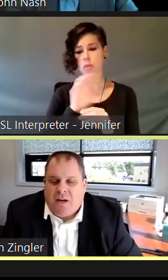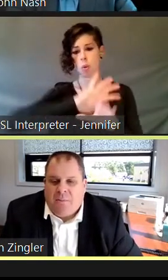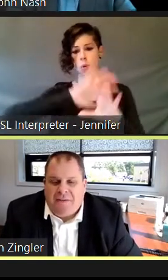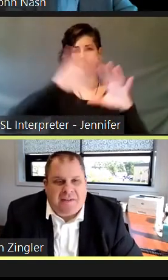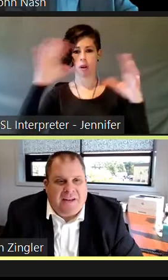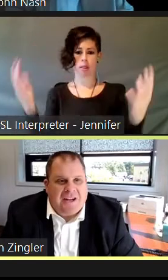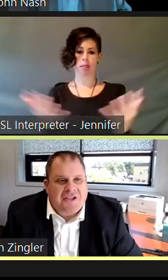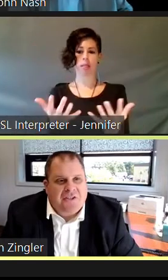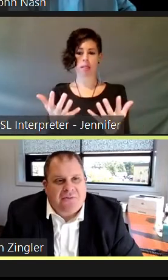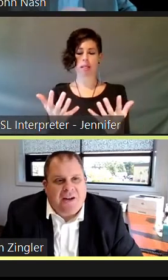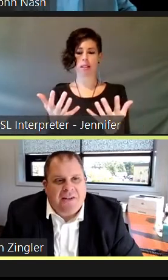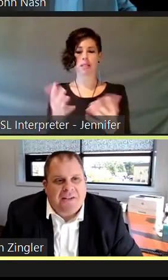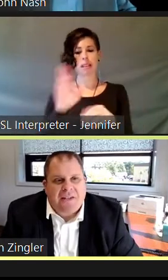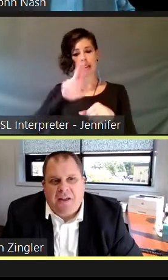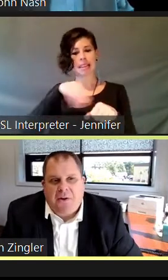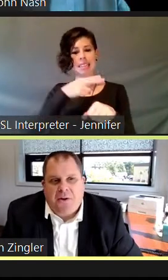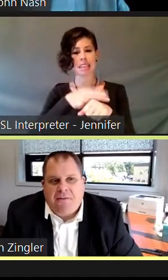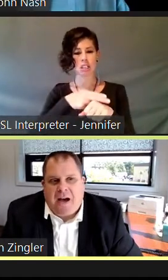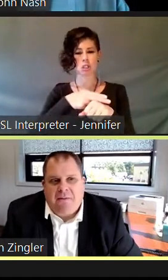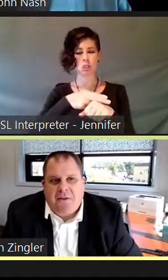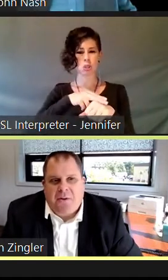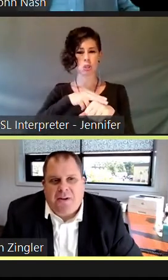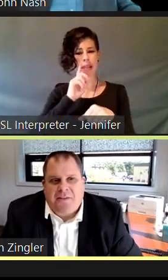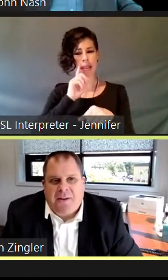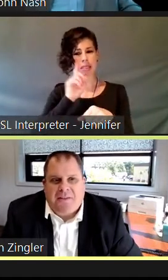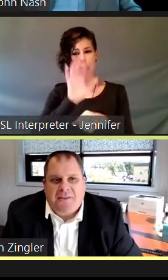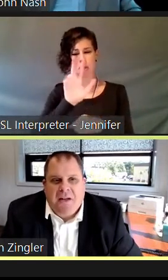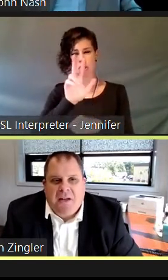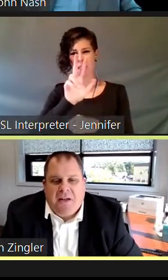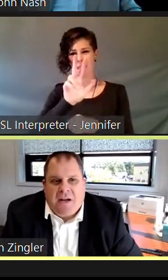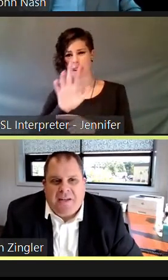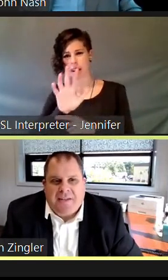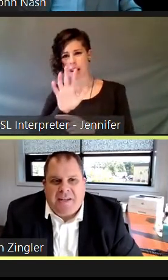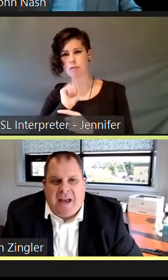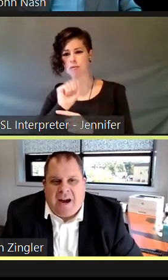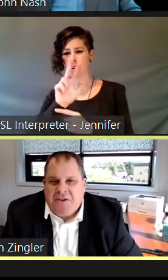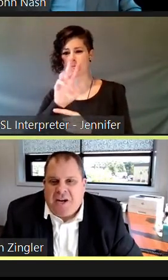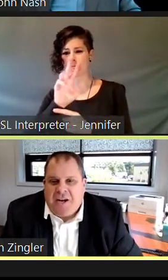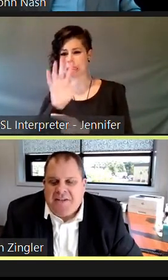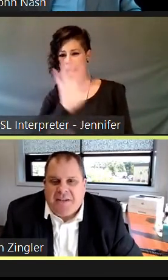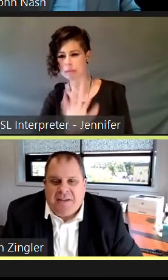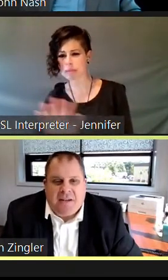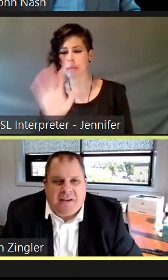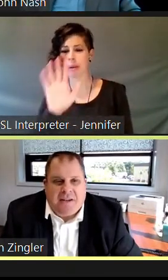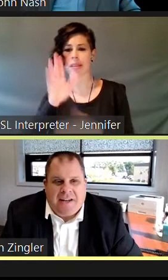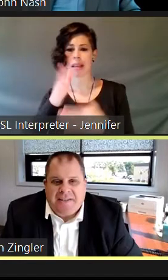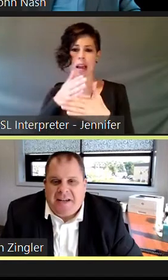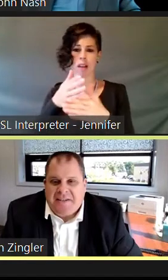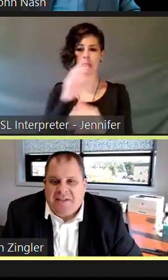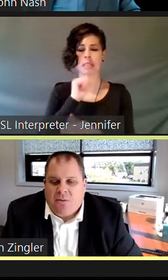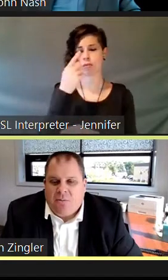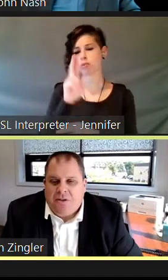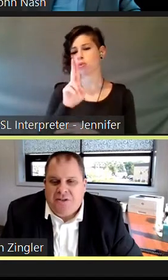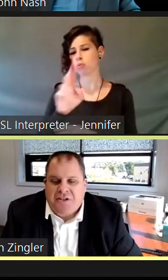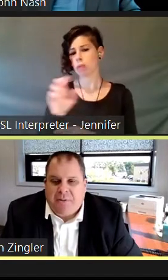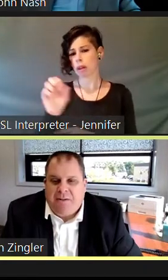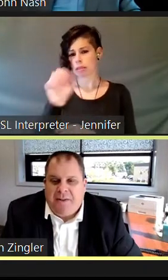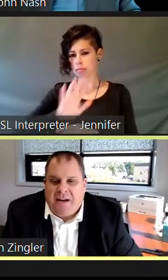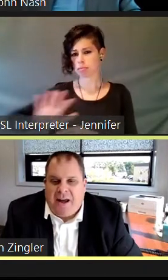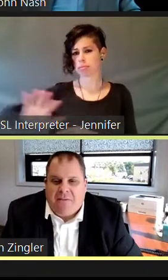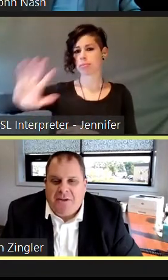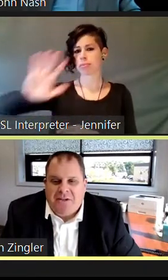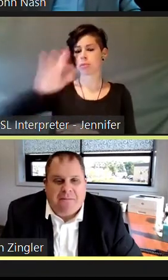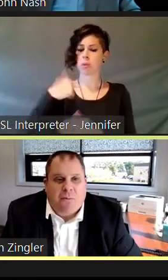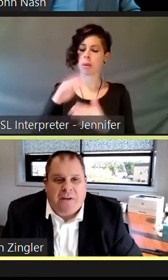So I think the national trend is 35 or 36 is the average age in the United States. So we're just above